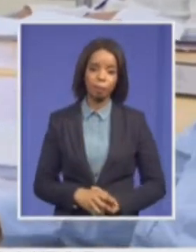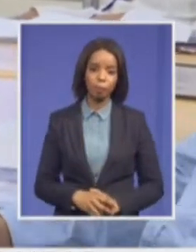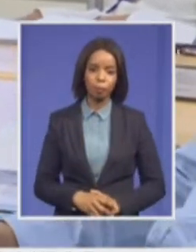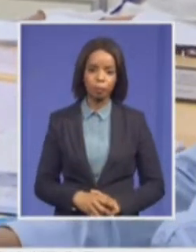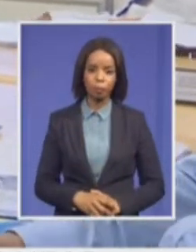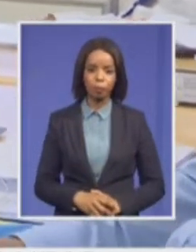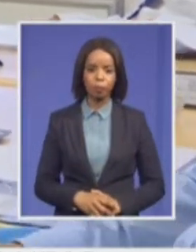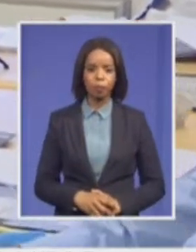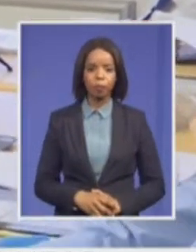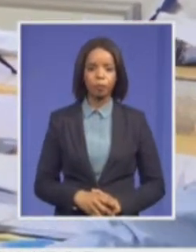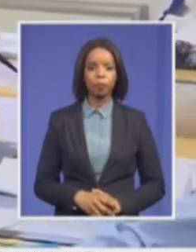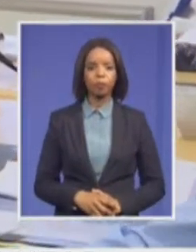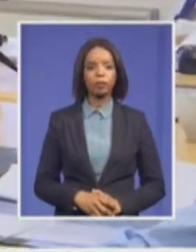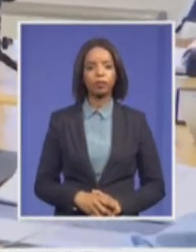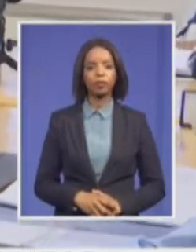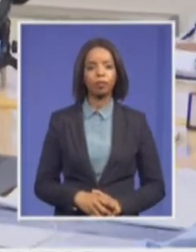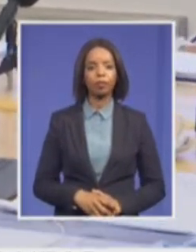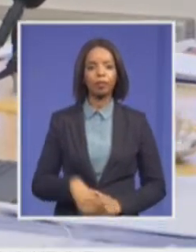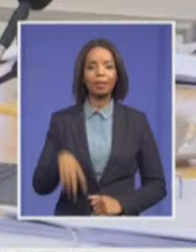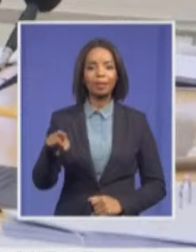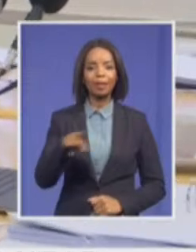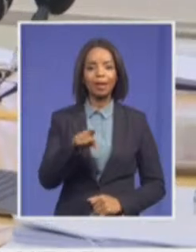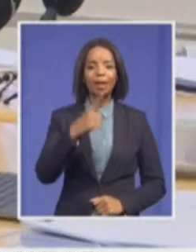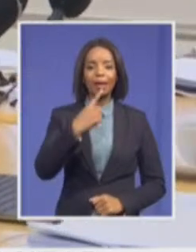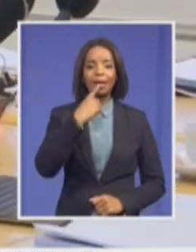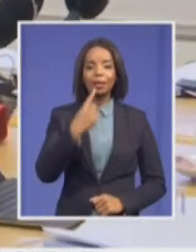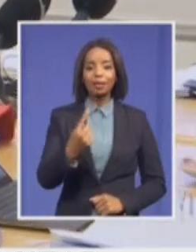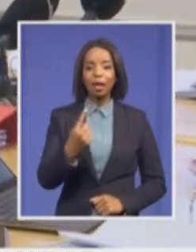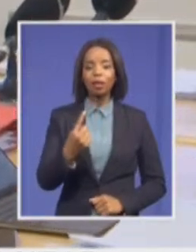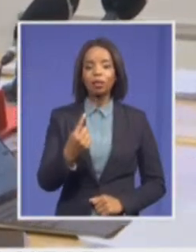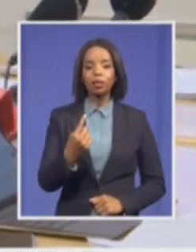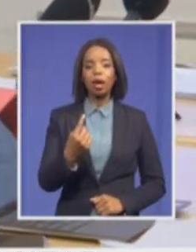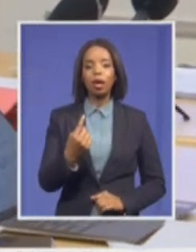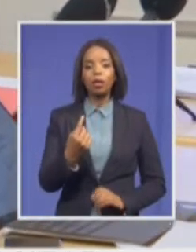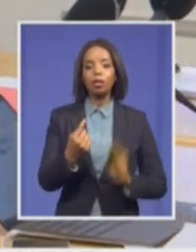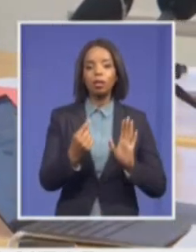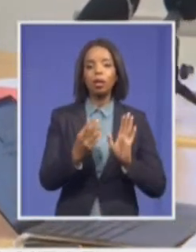this matter, you're entitled to say, show me your power of attorney.